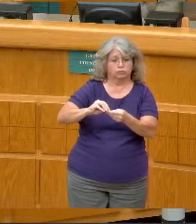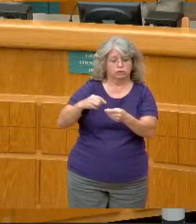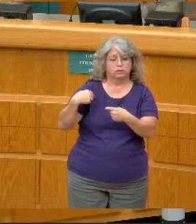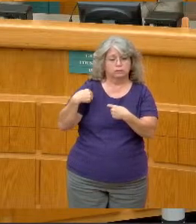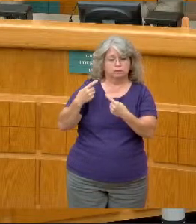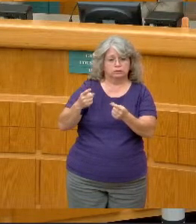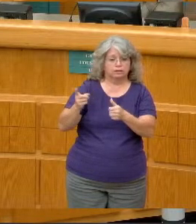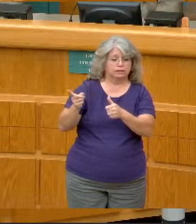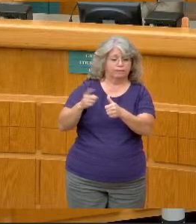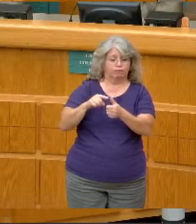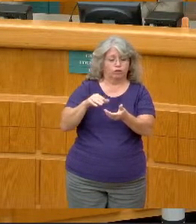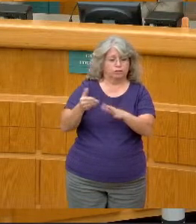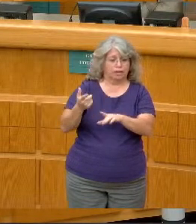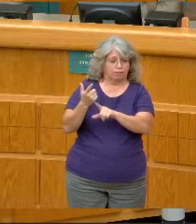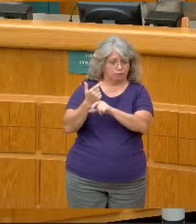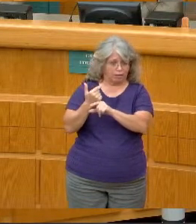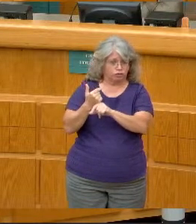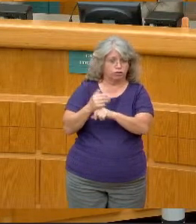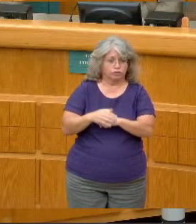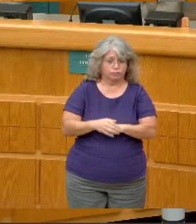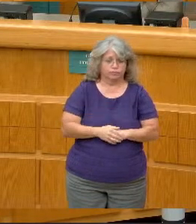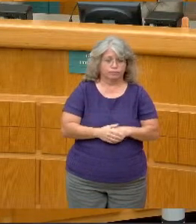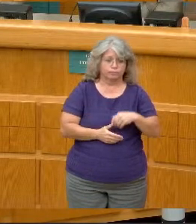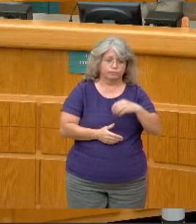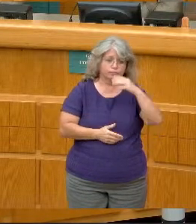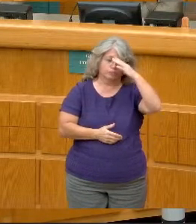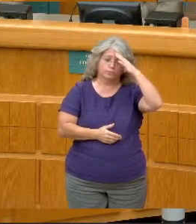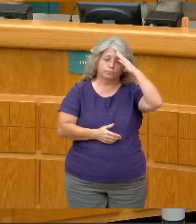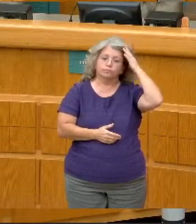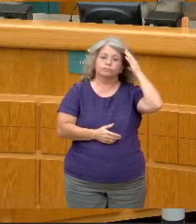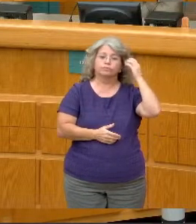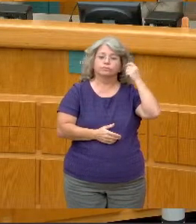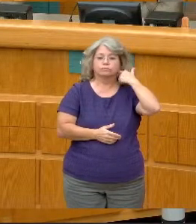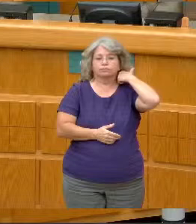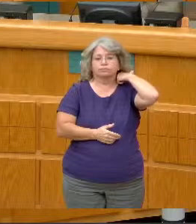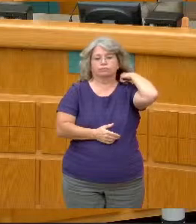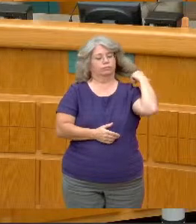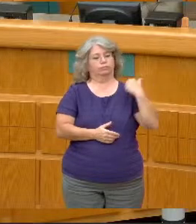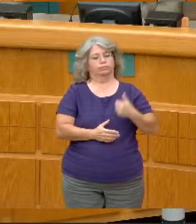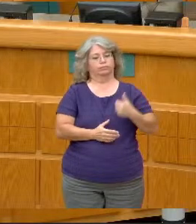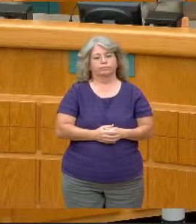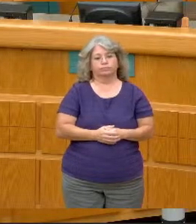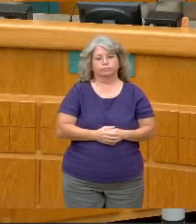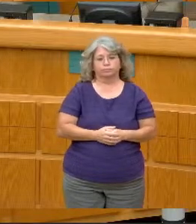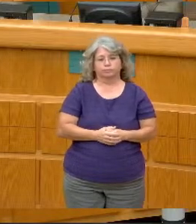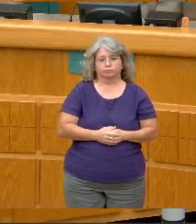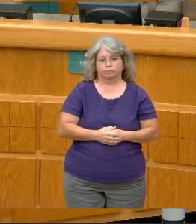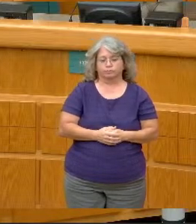774 cumulative since we started having our first deaths last year.